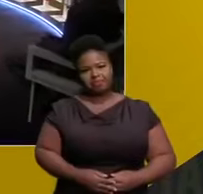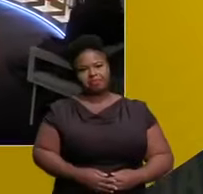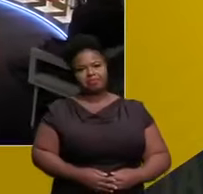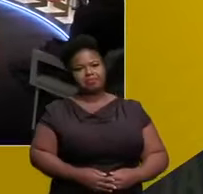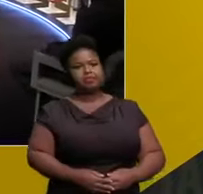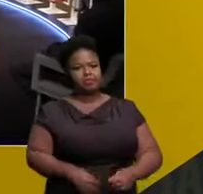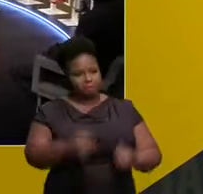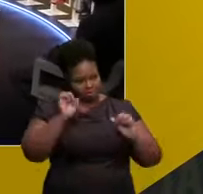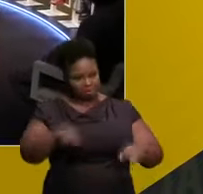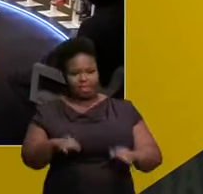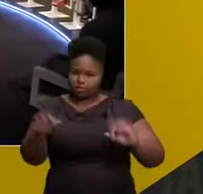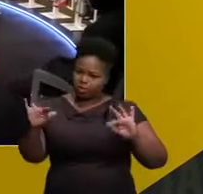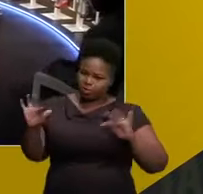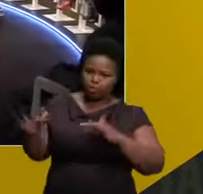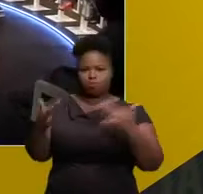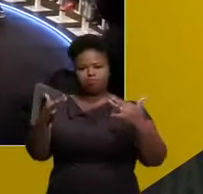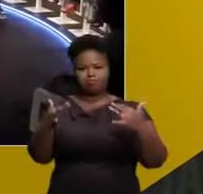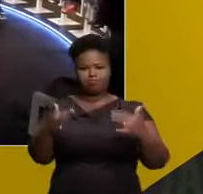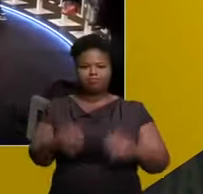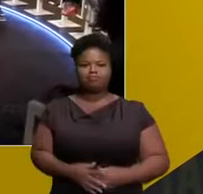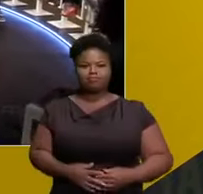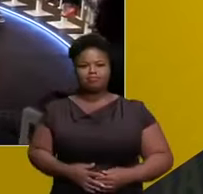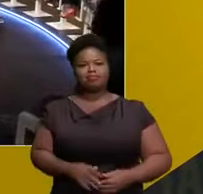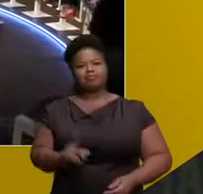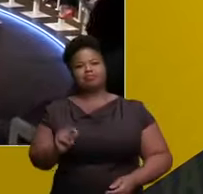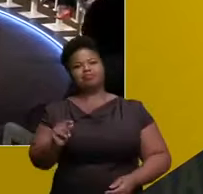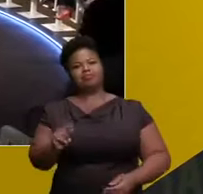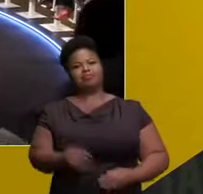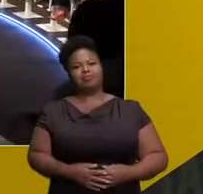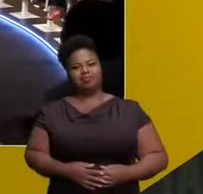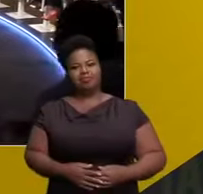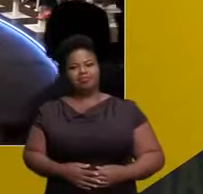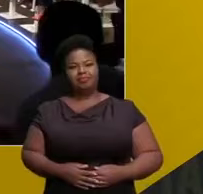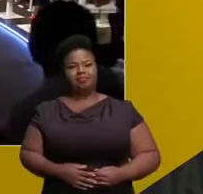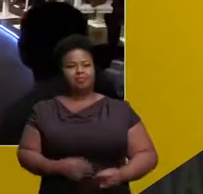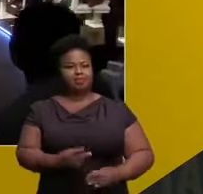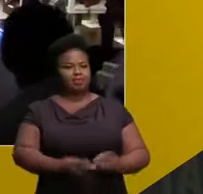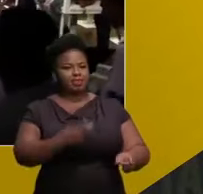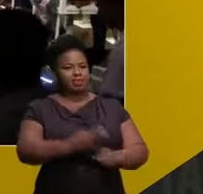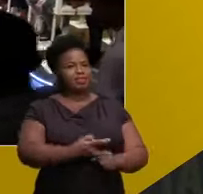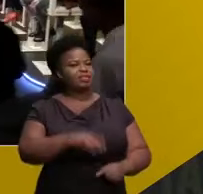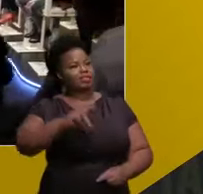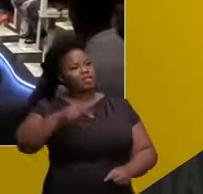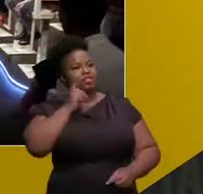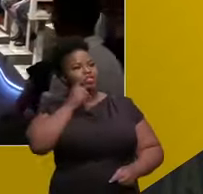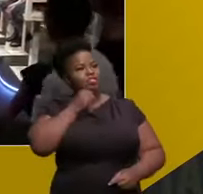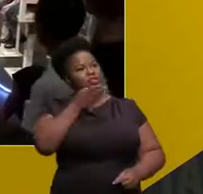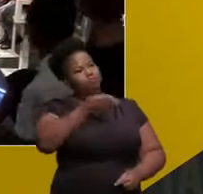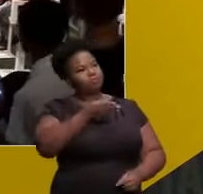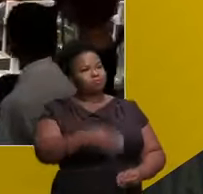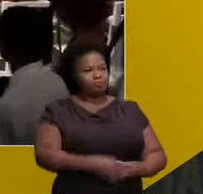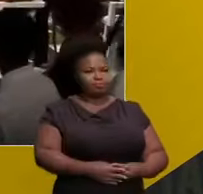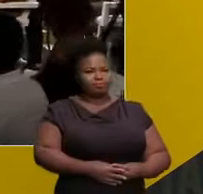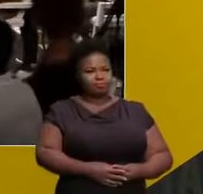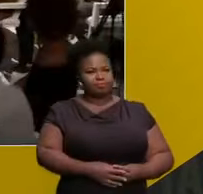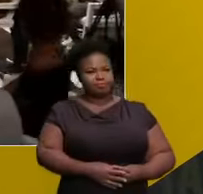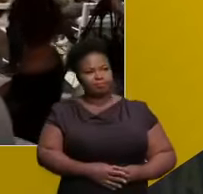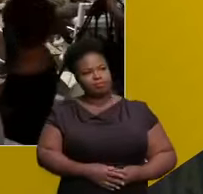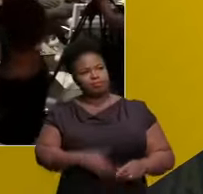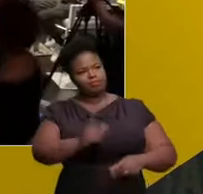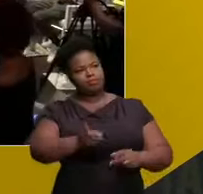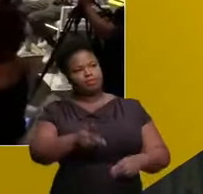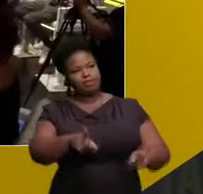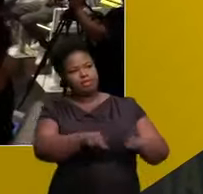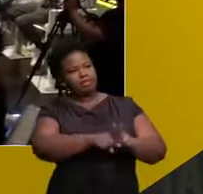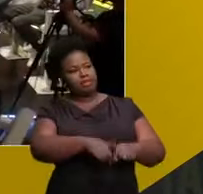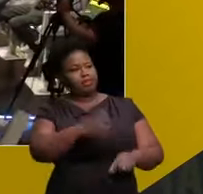of Pam Gwabant. In front of Pam Gwabant. My brother, I've got another teacher here. If you can just pass the mic, Ugutini. He also comes